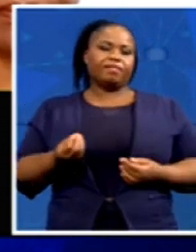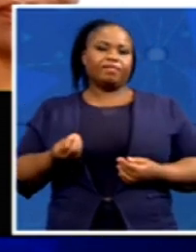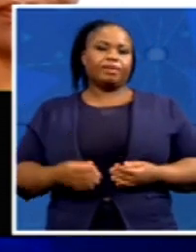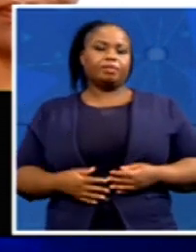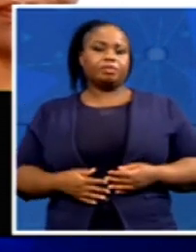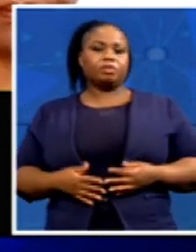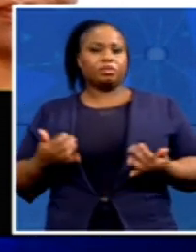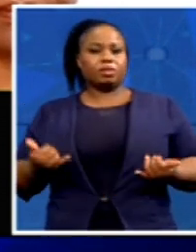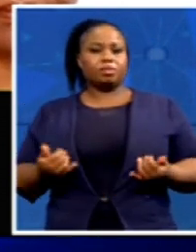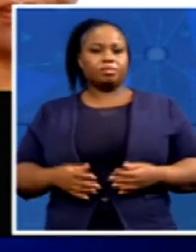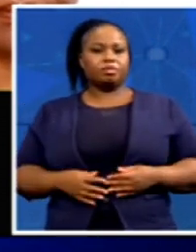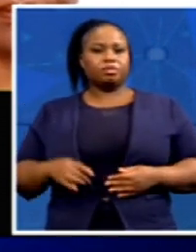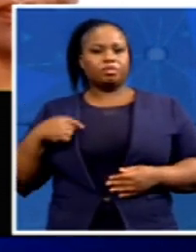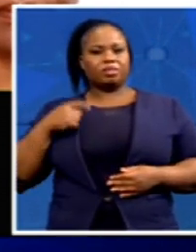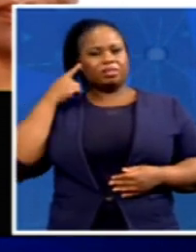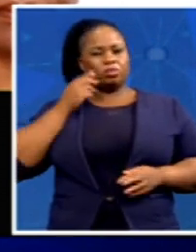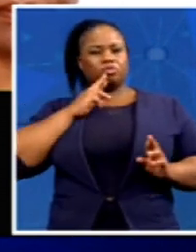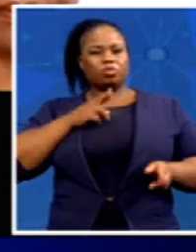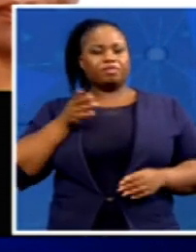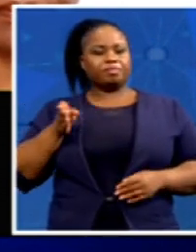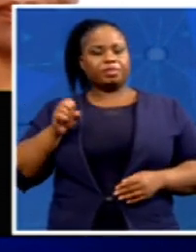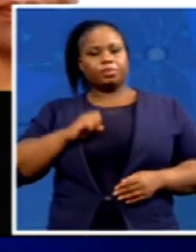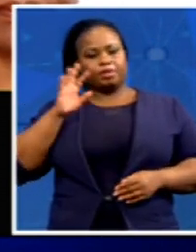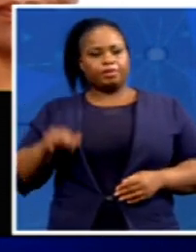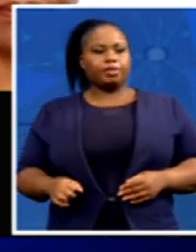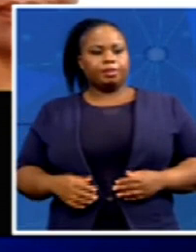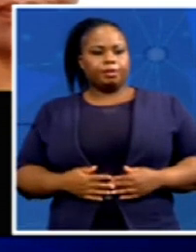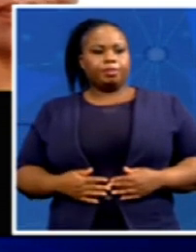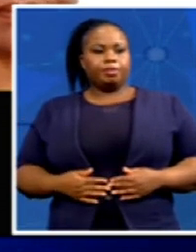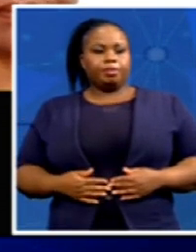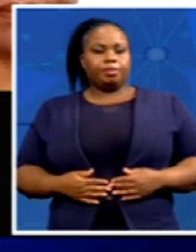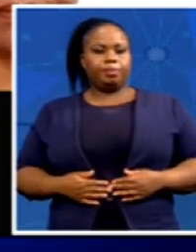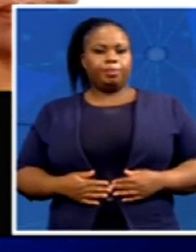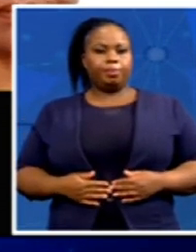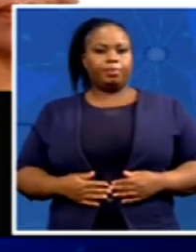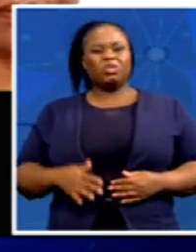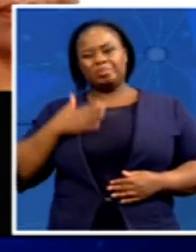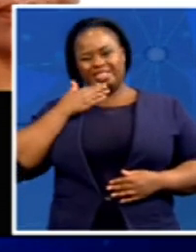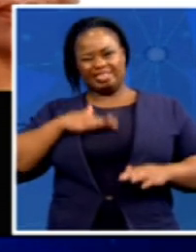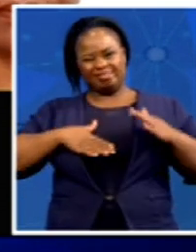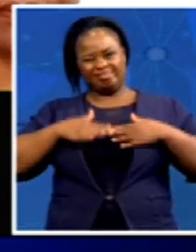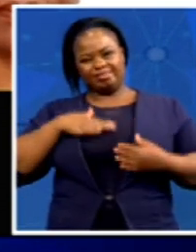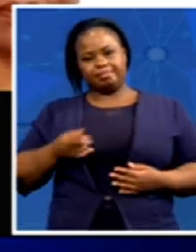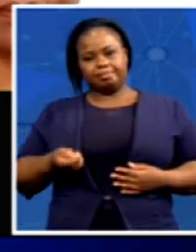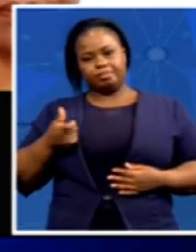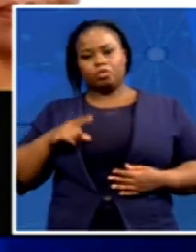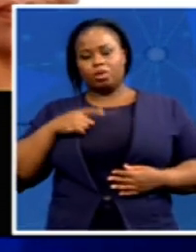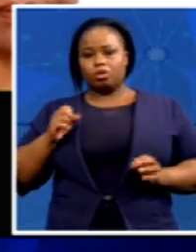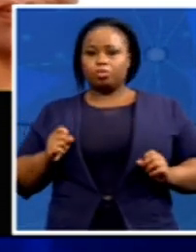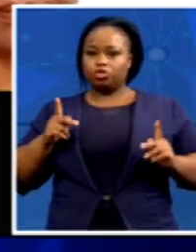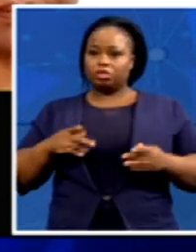in South Africa. Excuse me. So please bear with us so that we have a chance to look at that data very carefully before